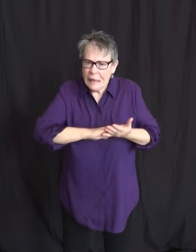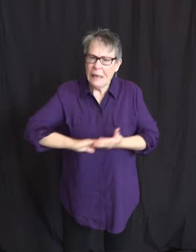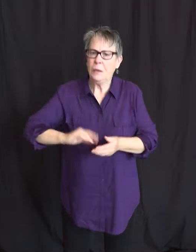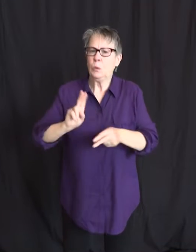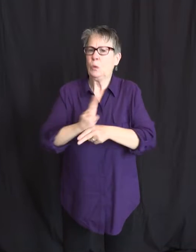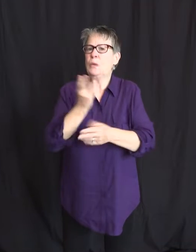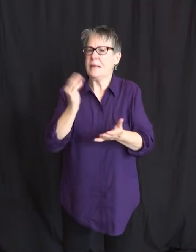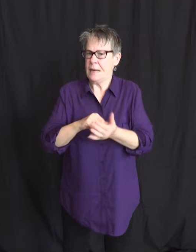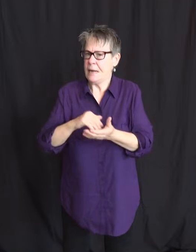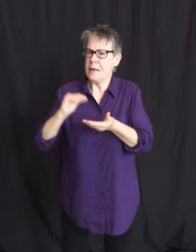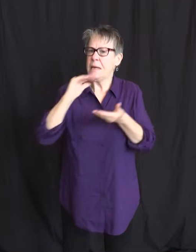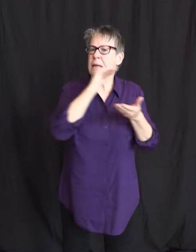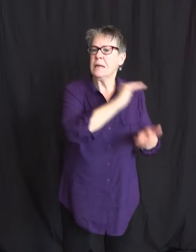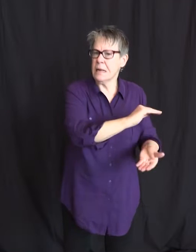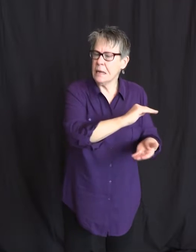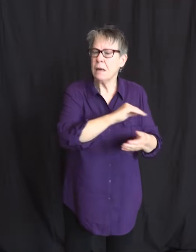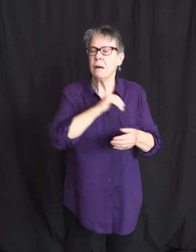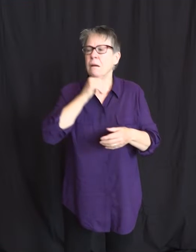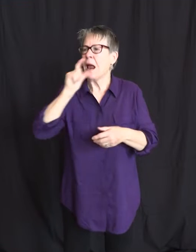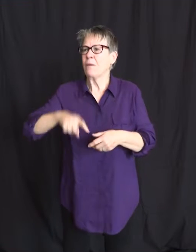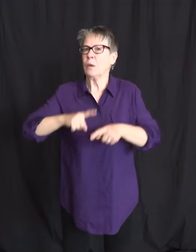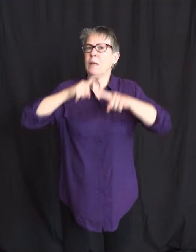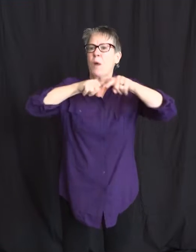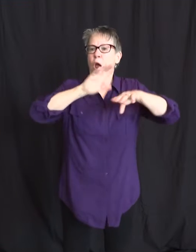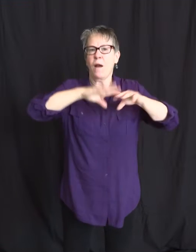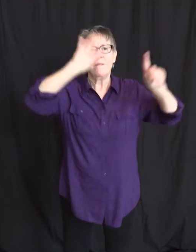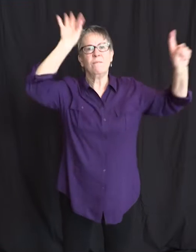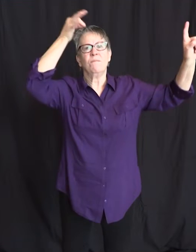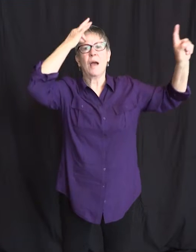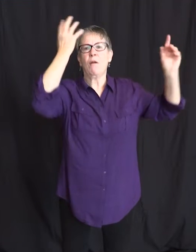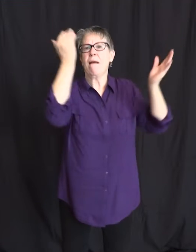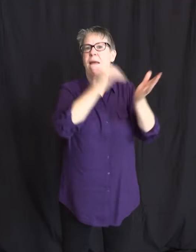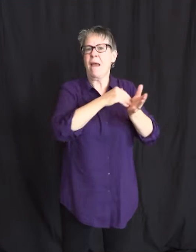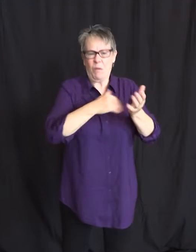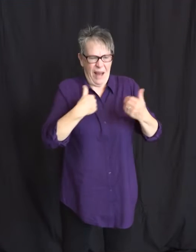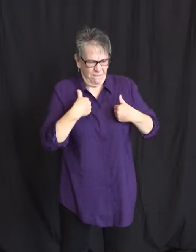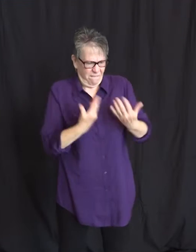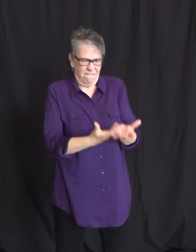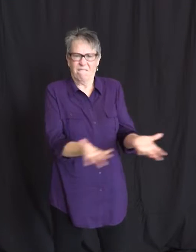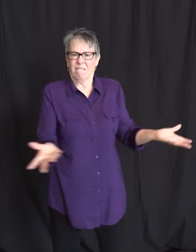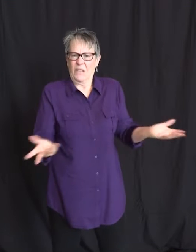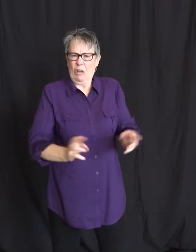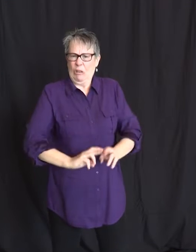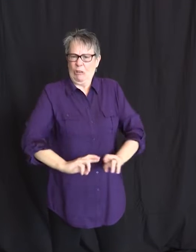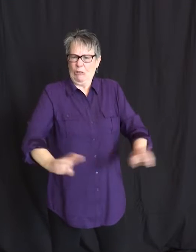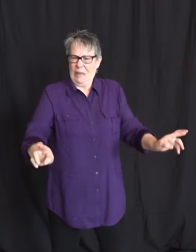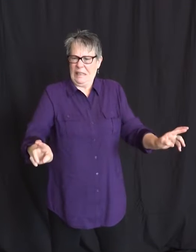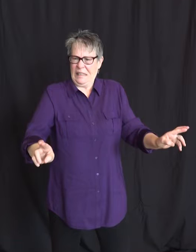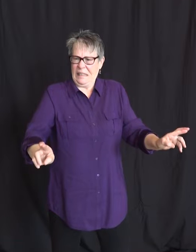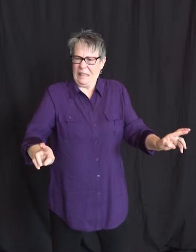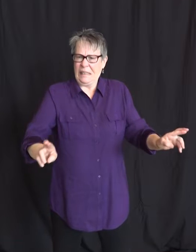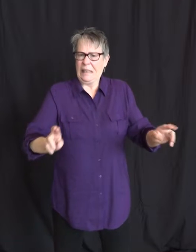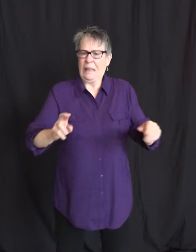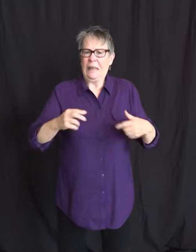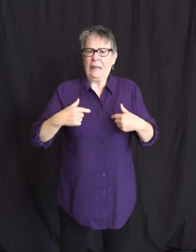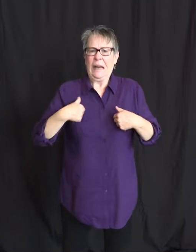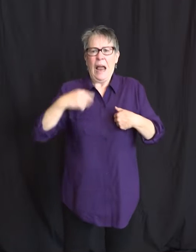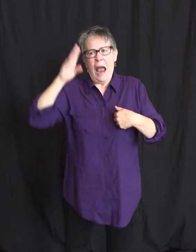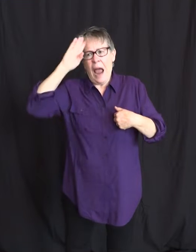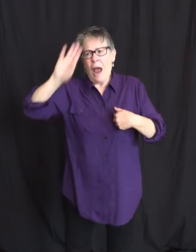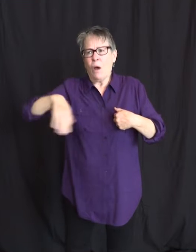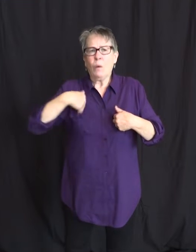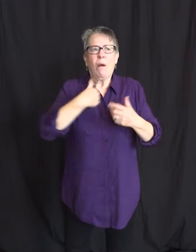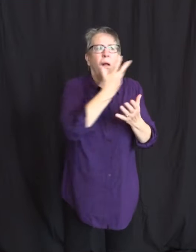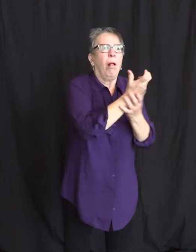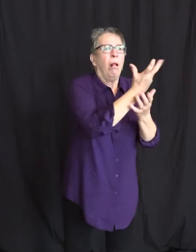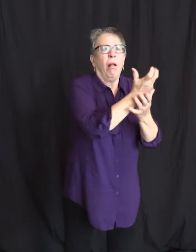and philanthropic partners, by the way, around the world, I might add, to source what we need. We must build our